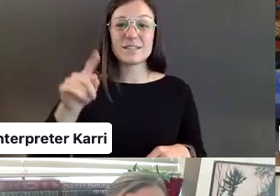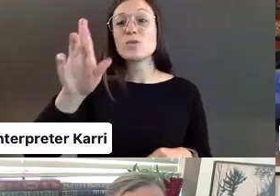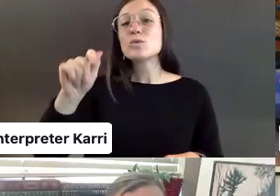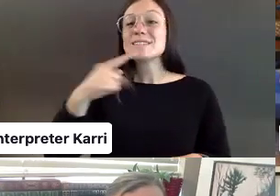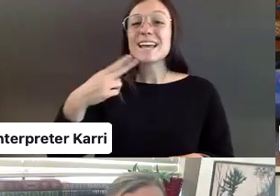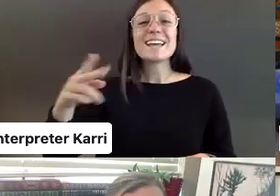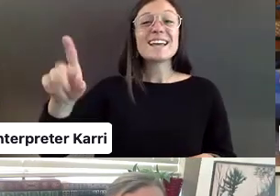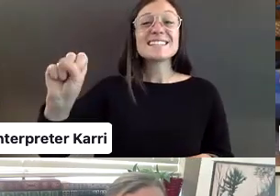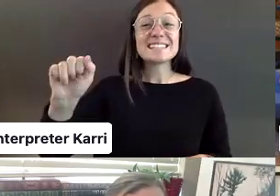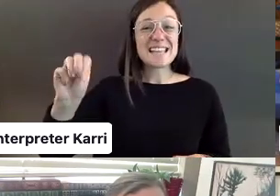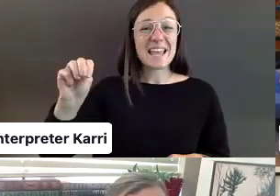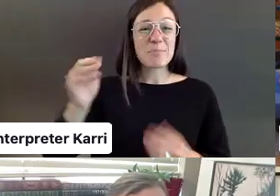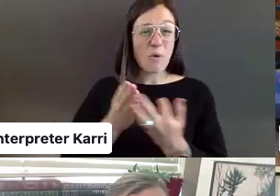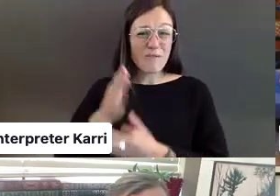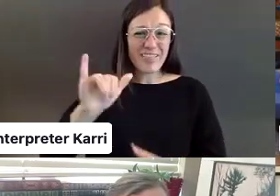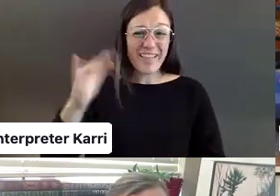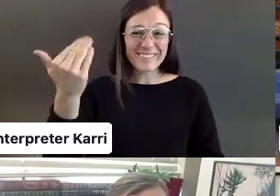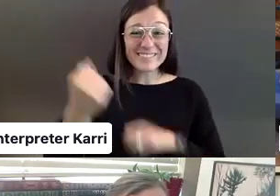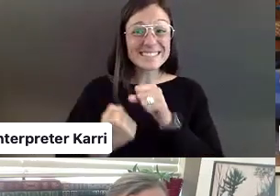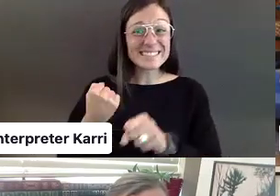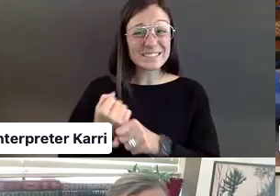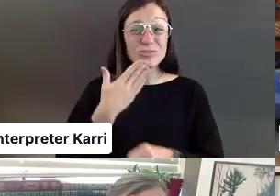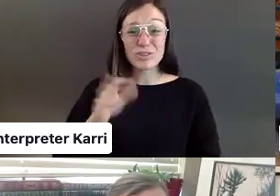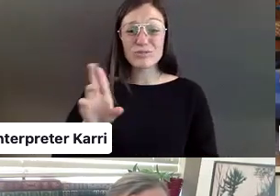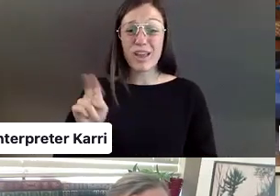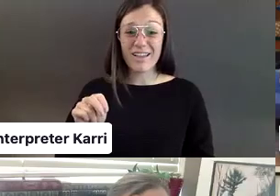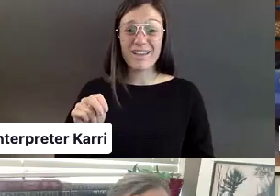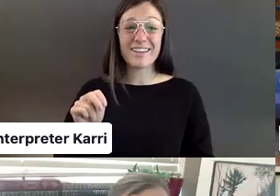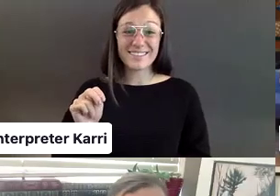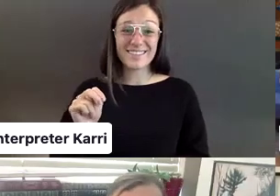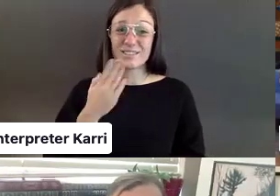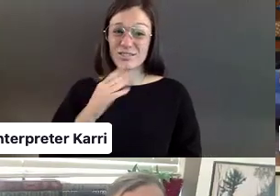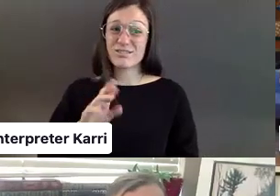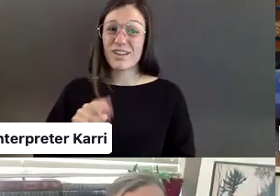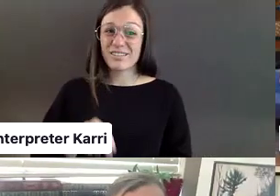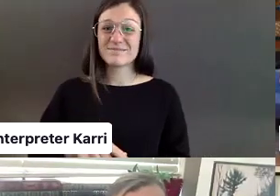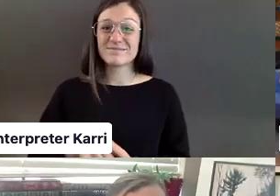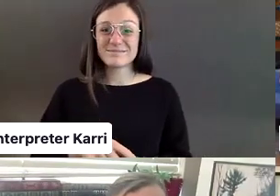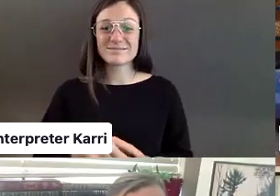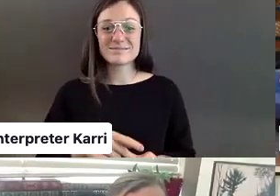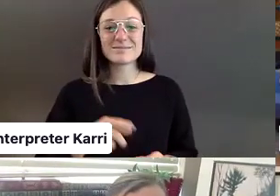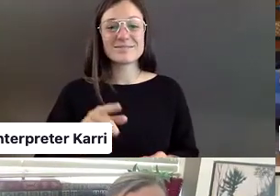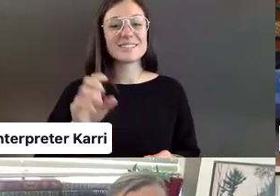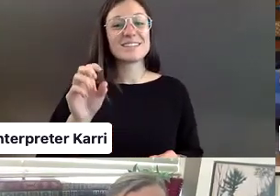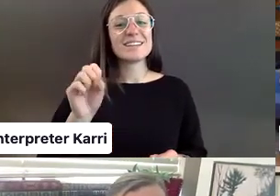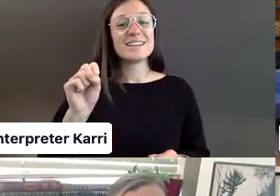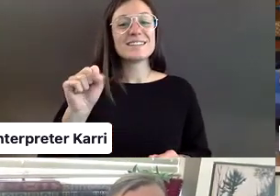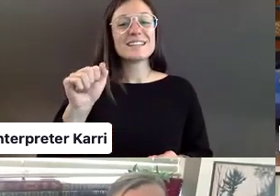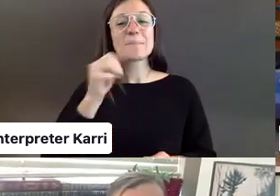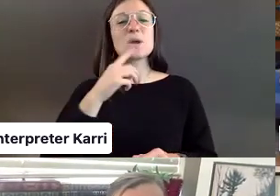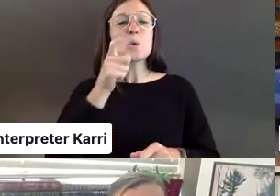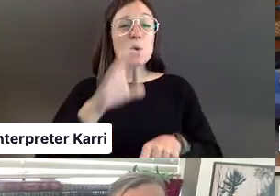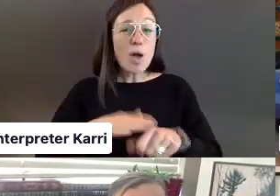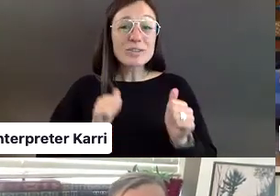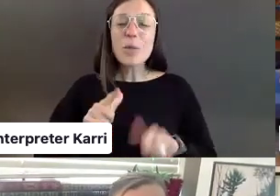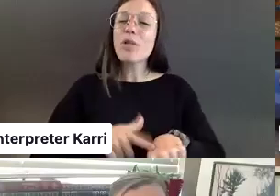like 15 years, so a good run, right? I'm just making jokes. who was on the show the